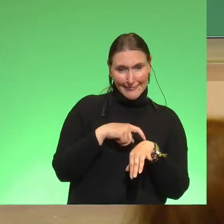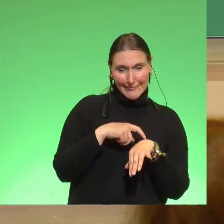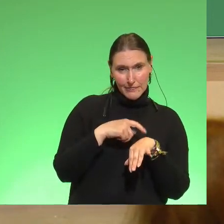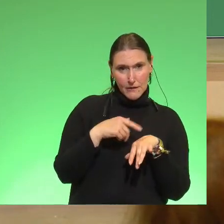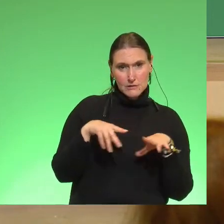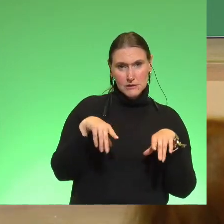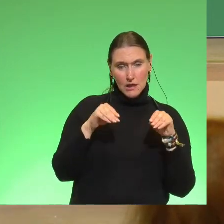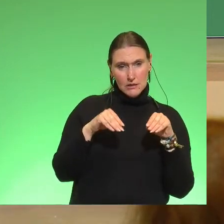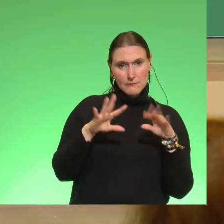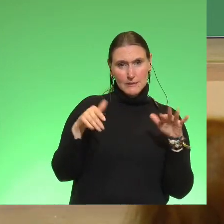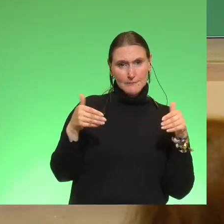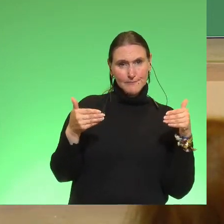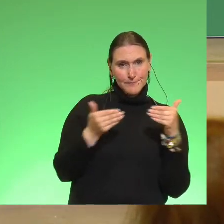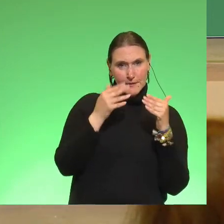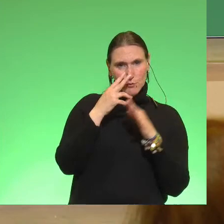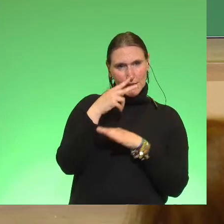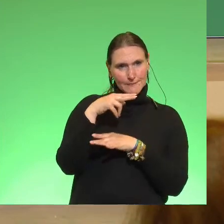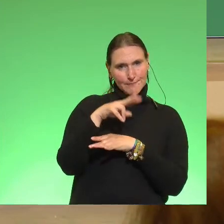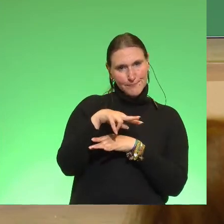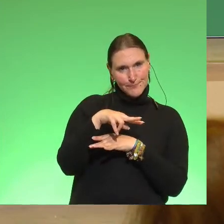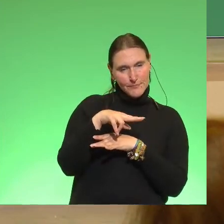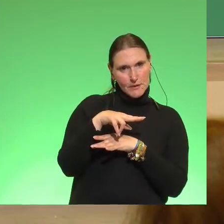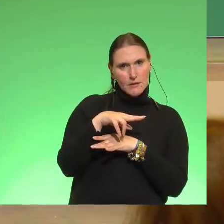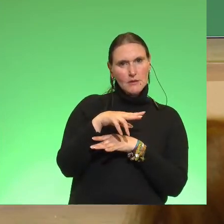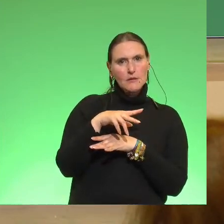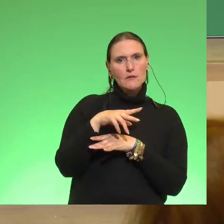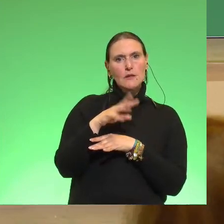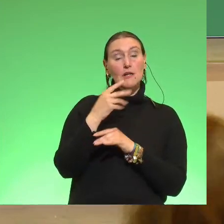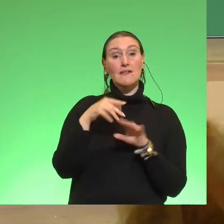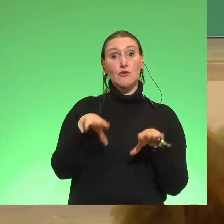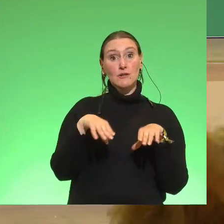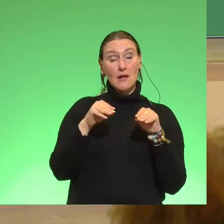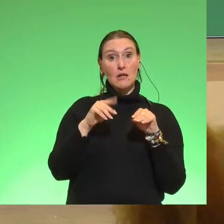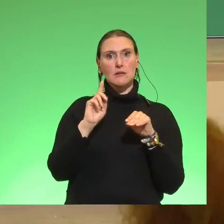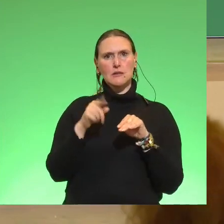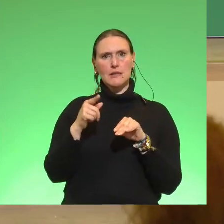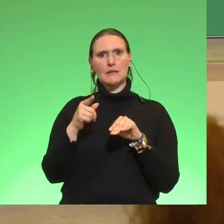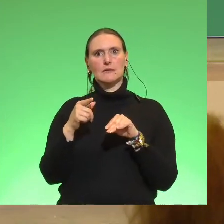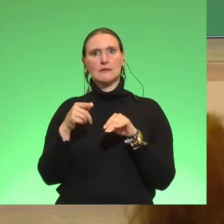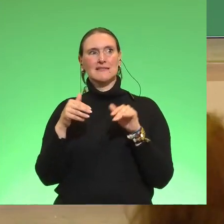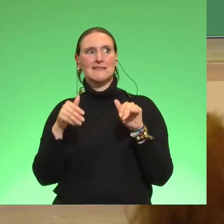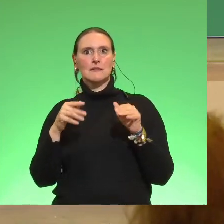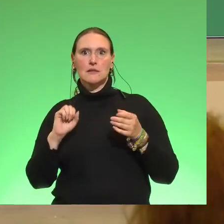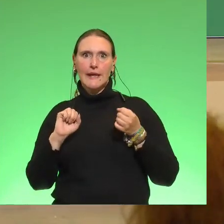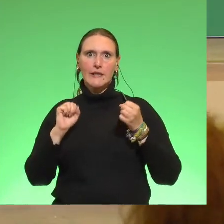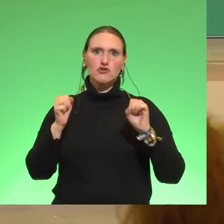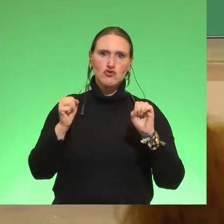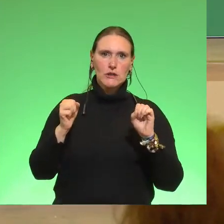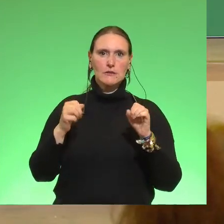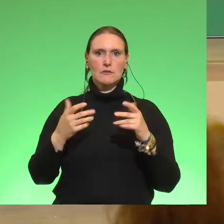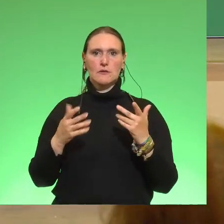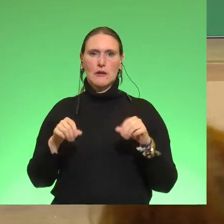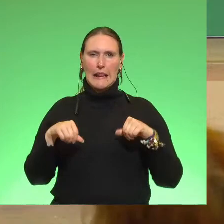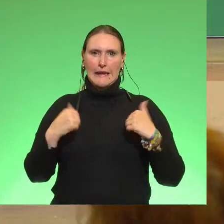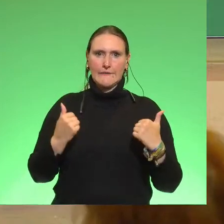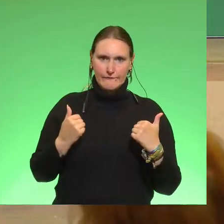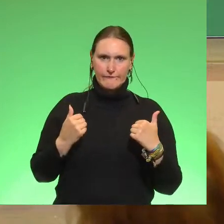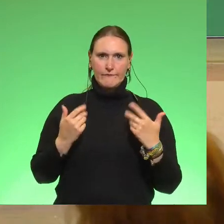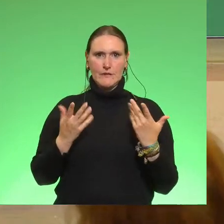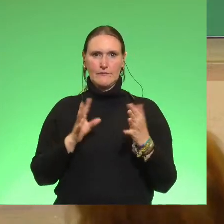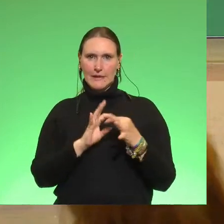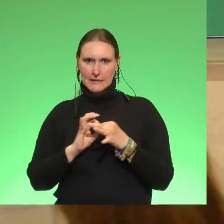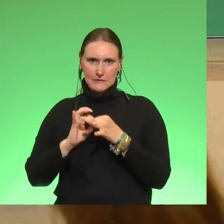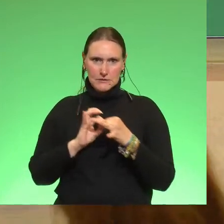something that is alive, that is an action, a relational action? Make friends, not art. What